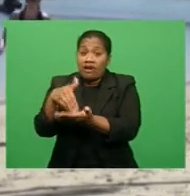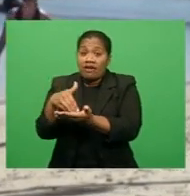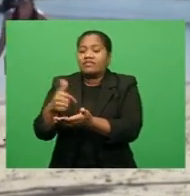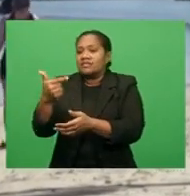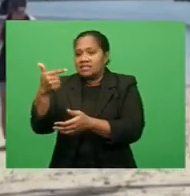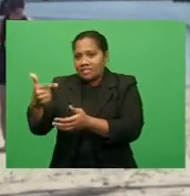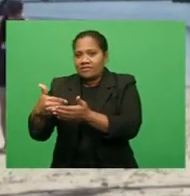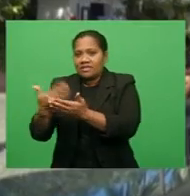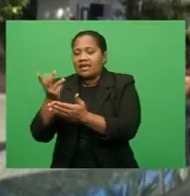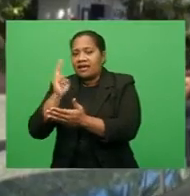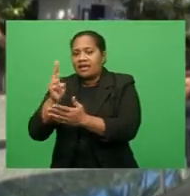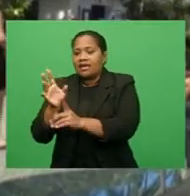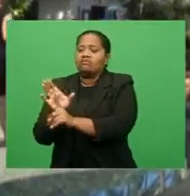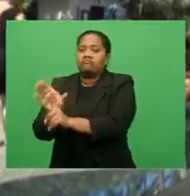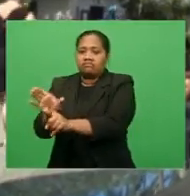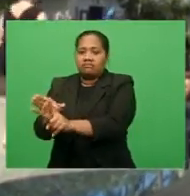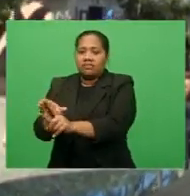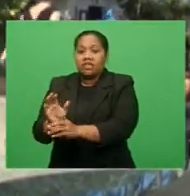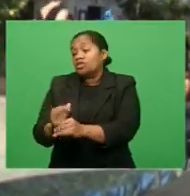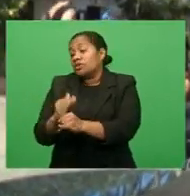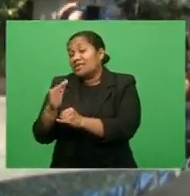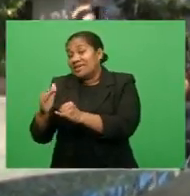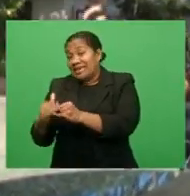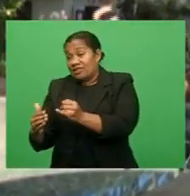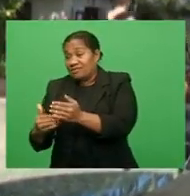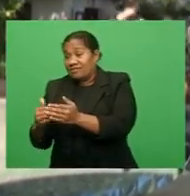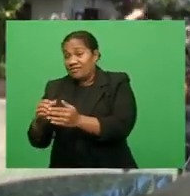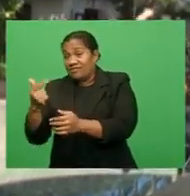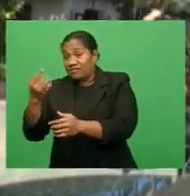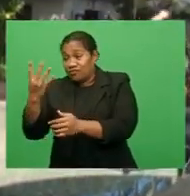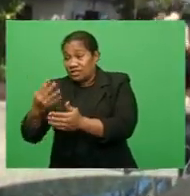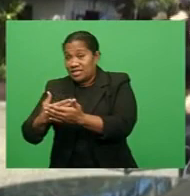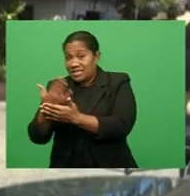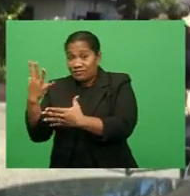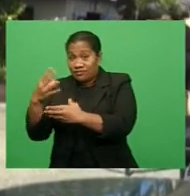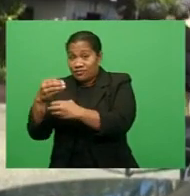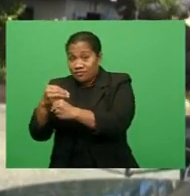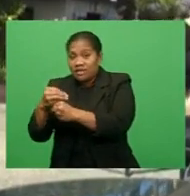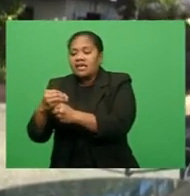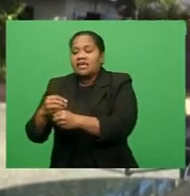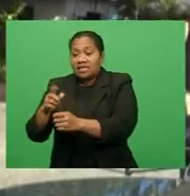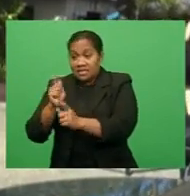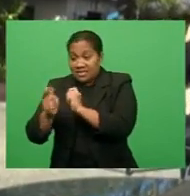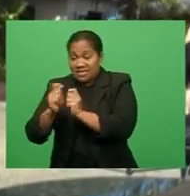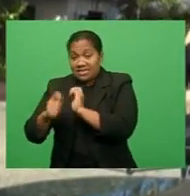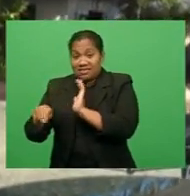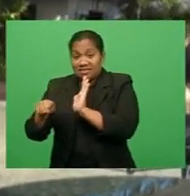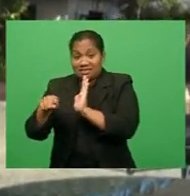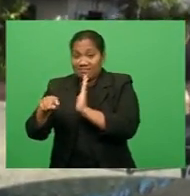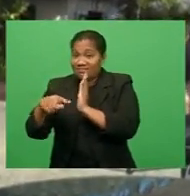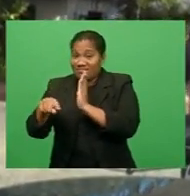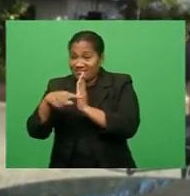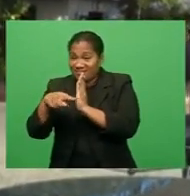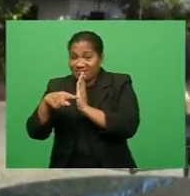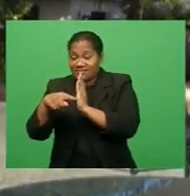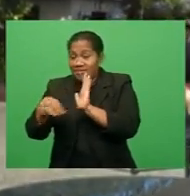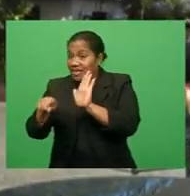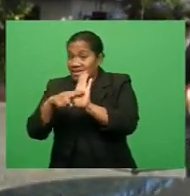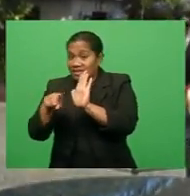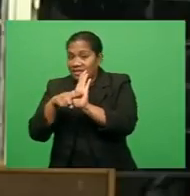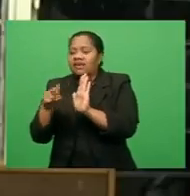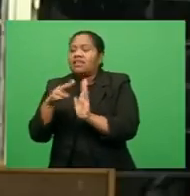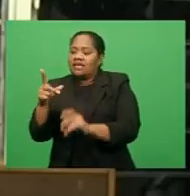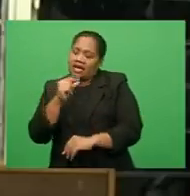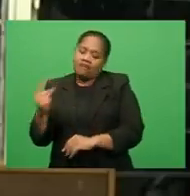days, you do your test. If you're negative, you come on shore, you stay in a hotel, you drink our beer,